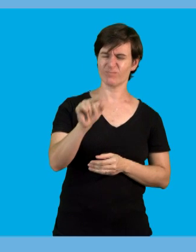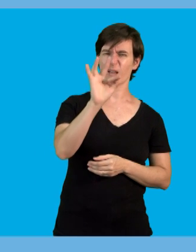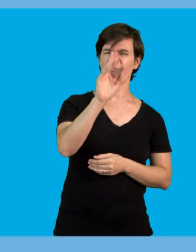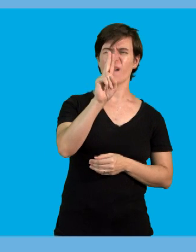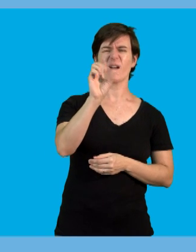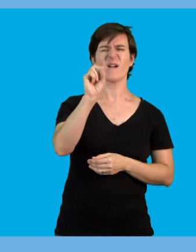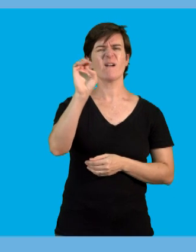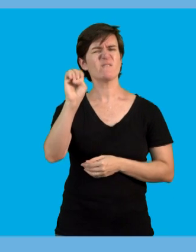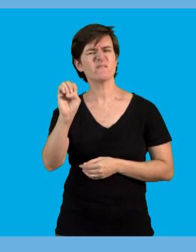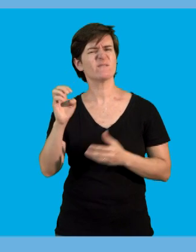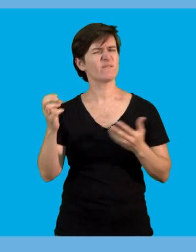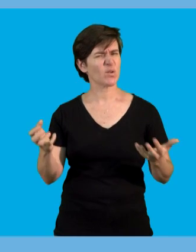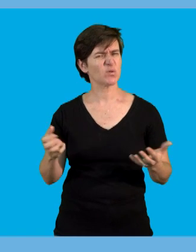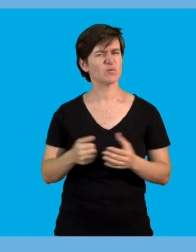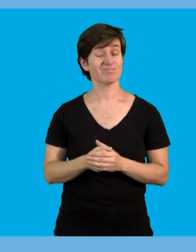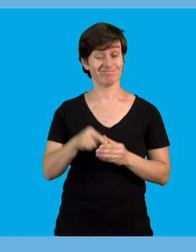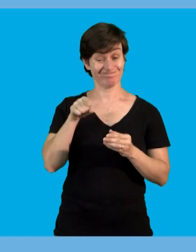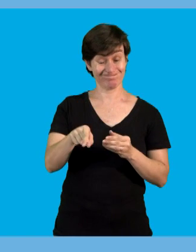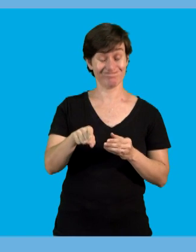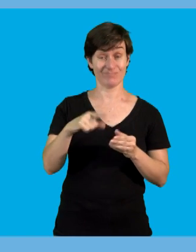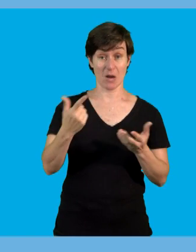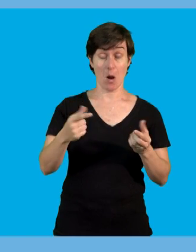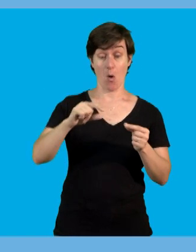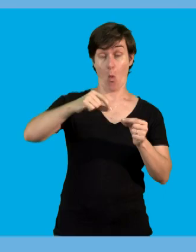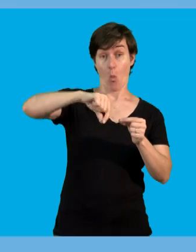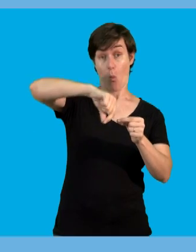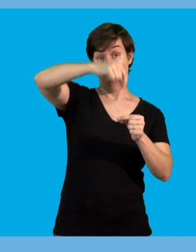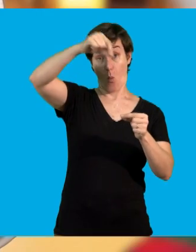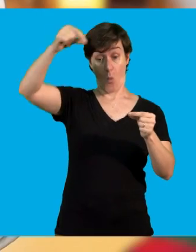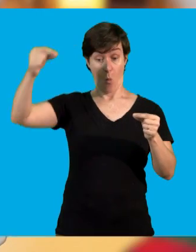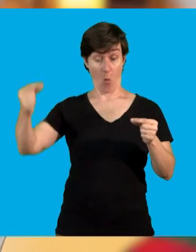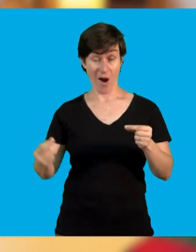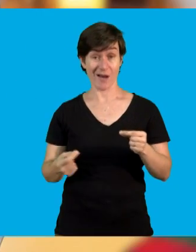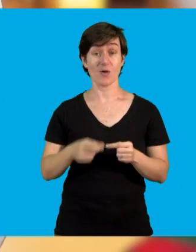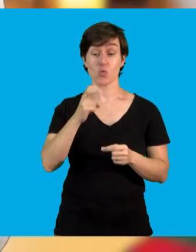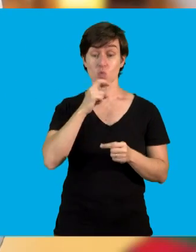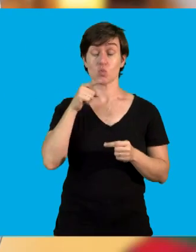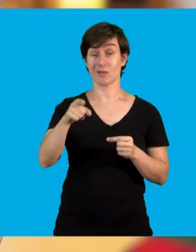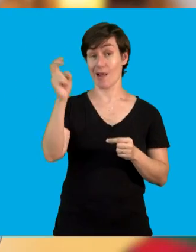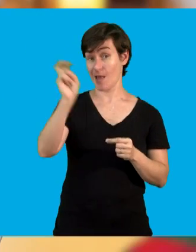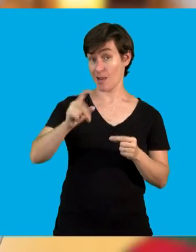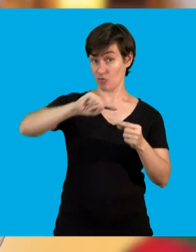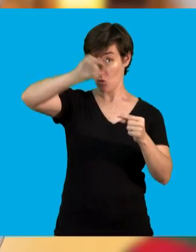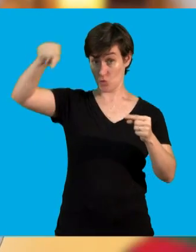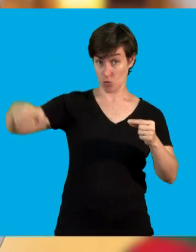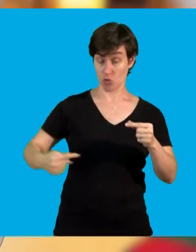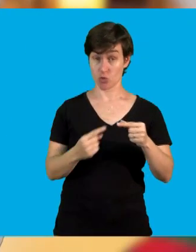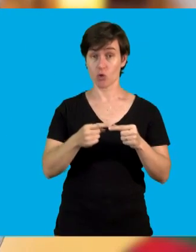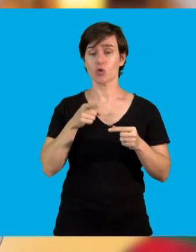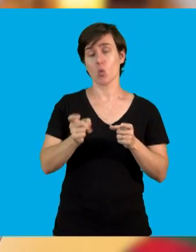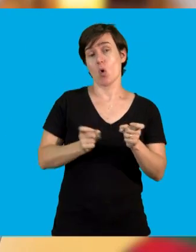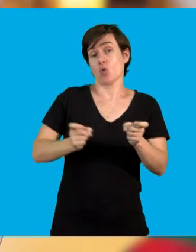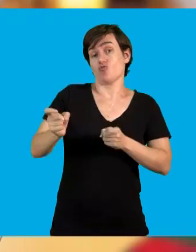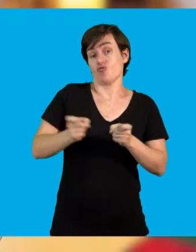fuse is basically now a wire that is a wire that is used in an electrical circuit that is used also